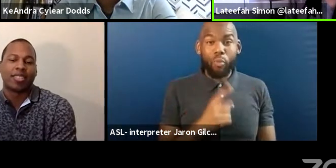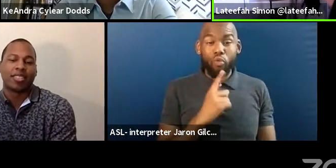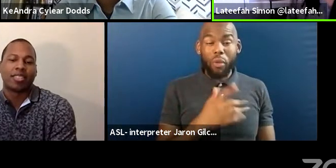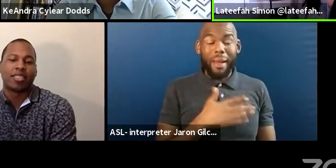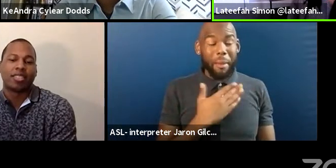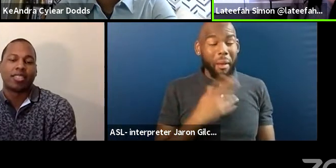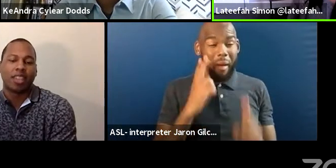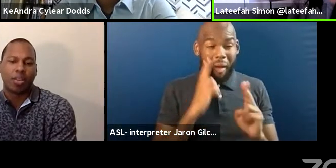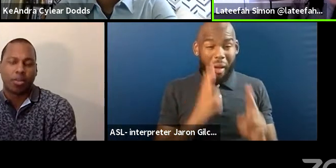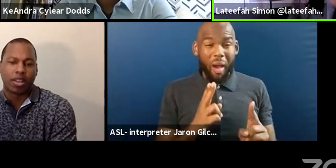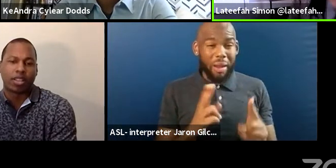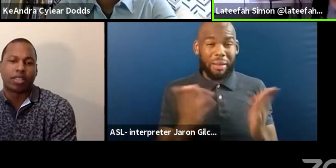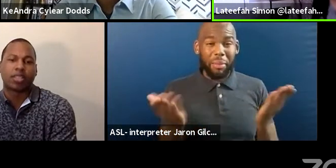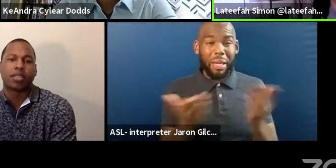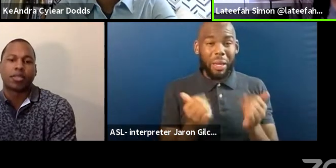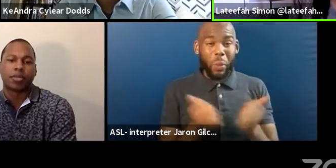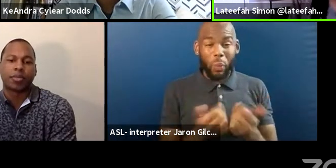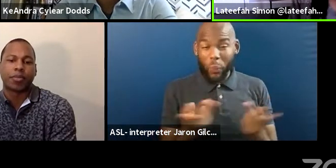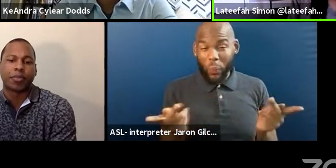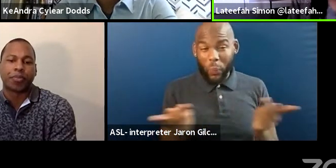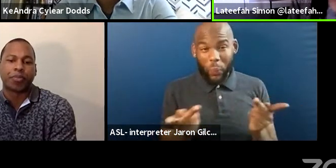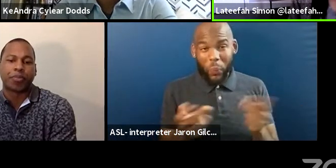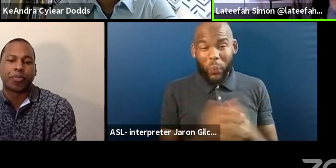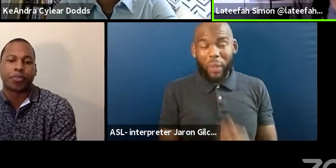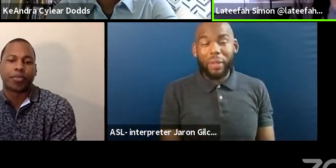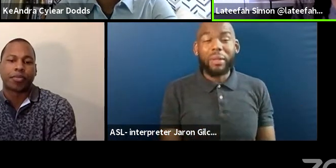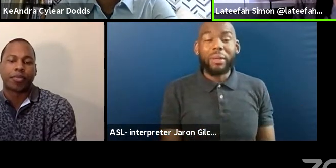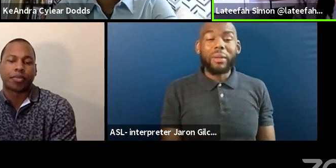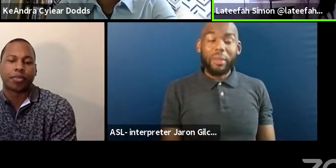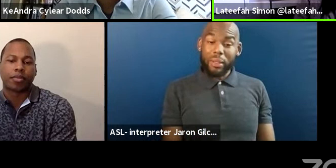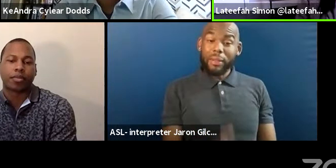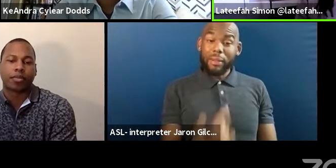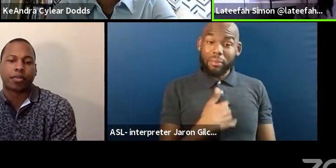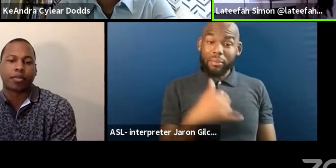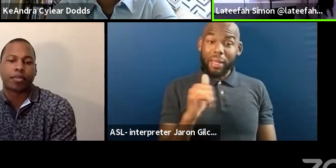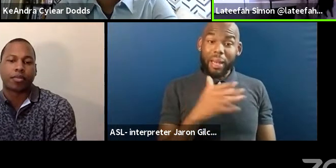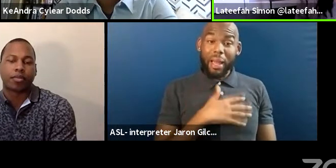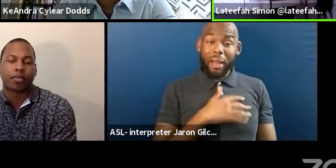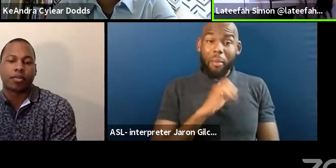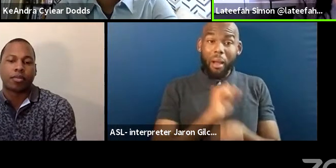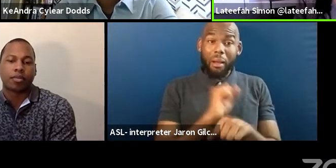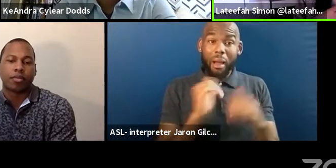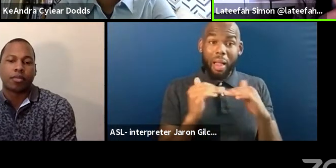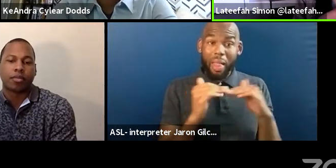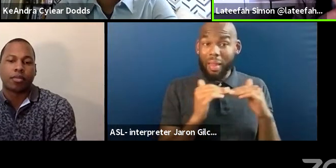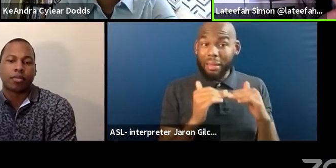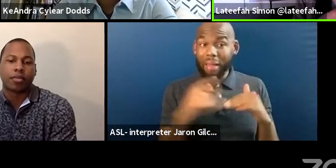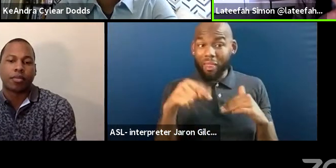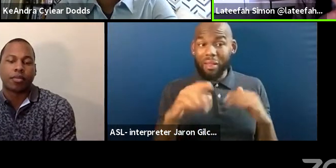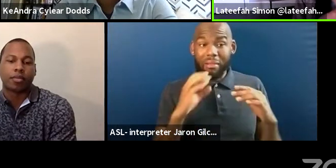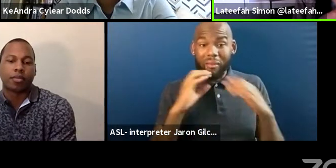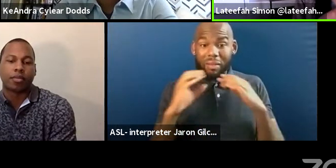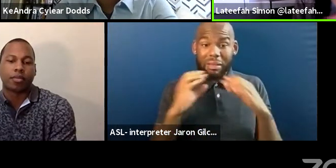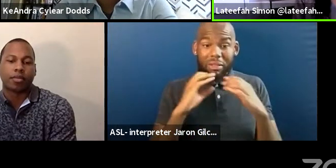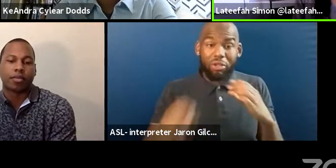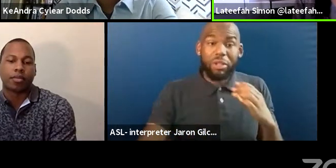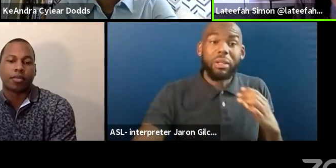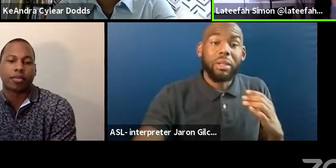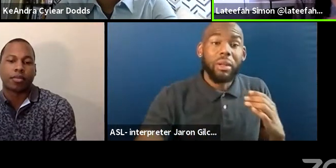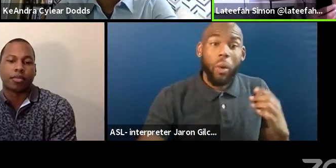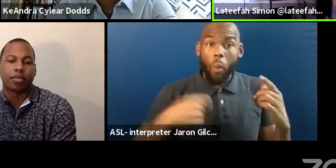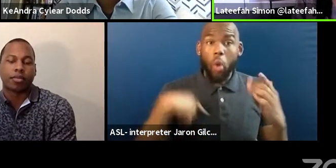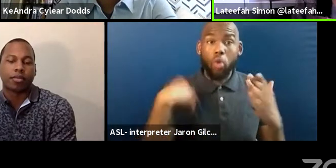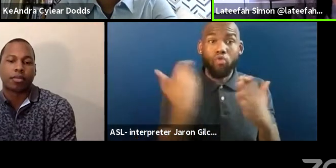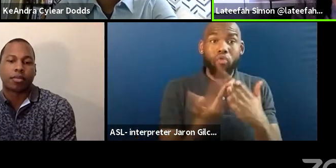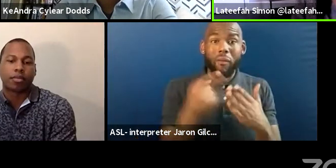company with you all. I, like my colleagues in this conversation, came to the work,